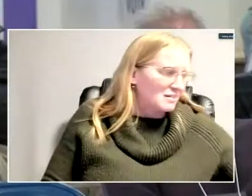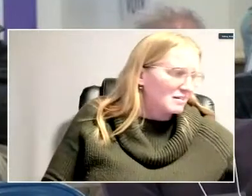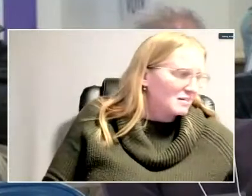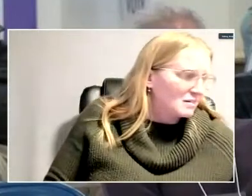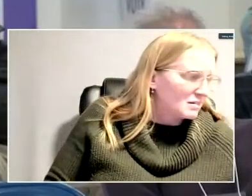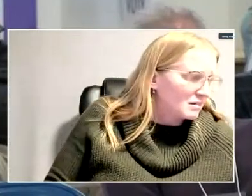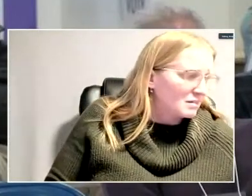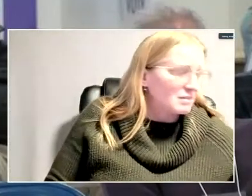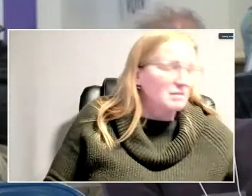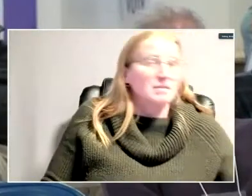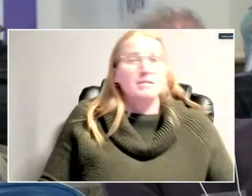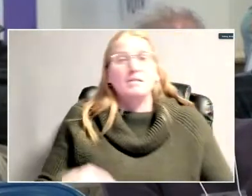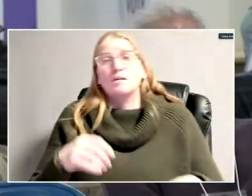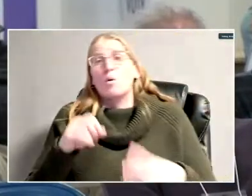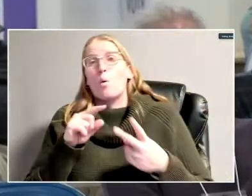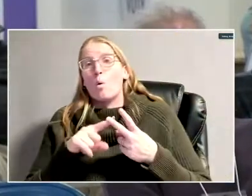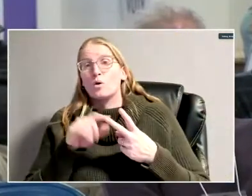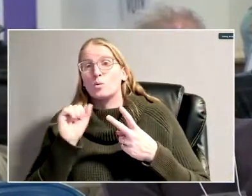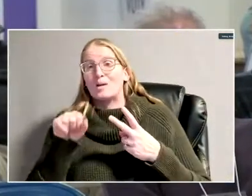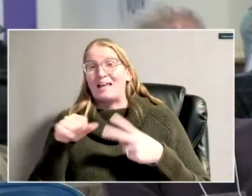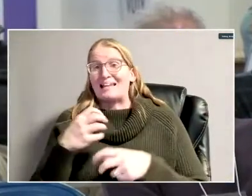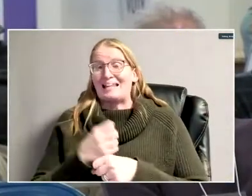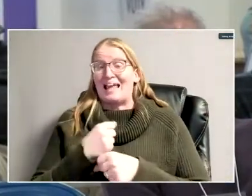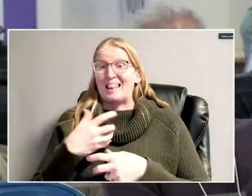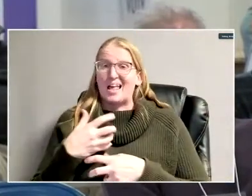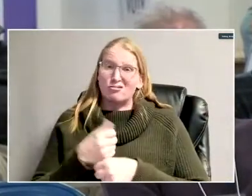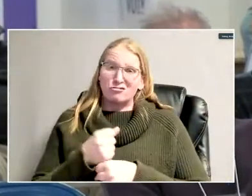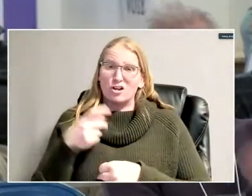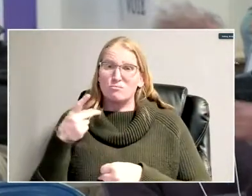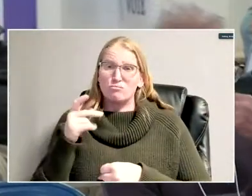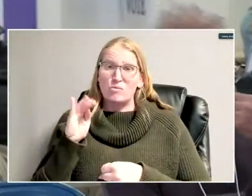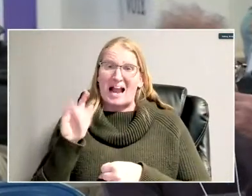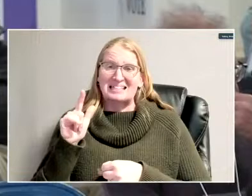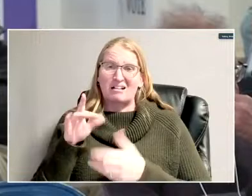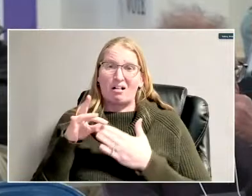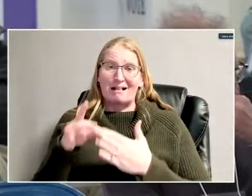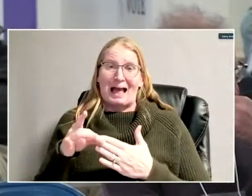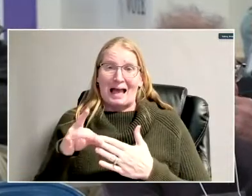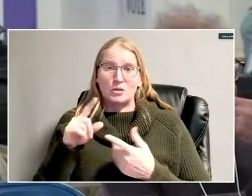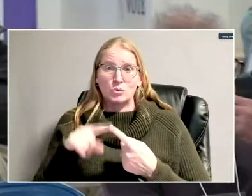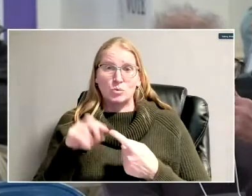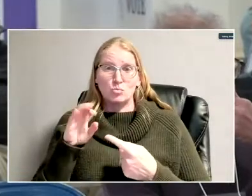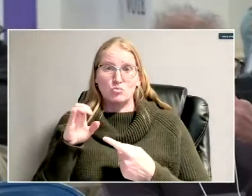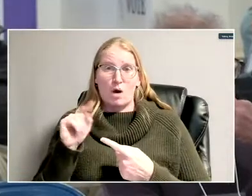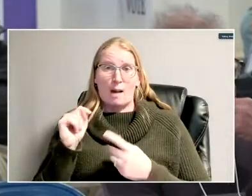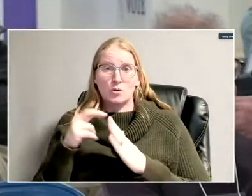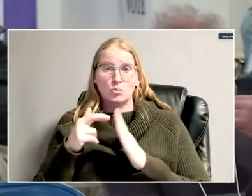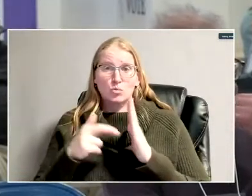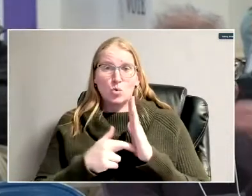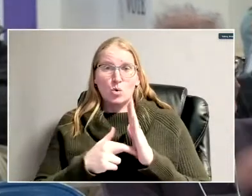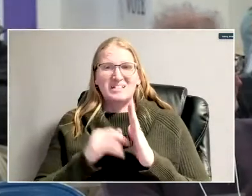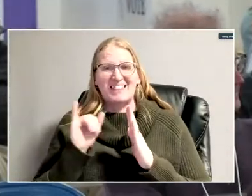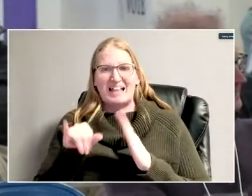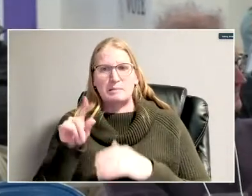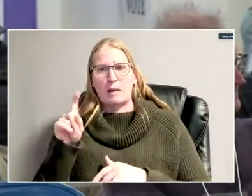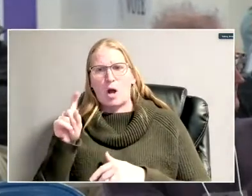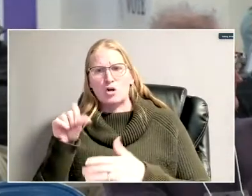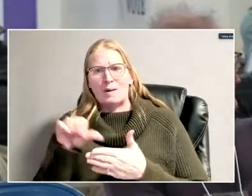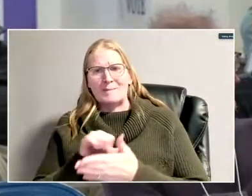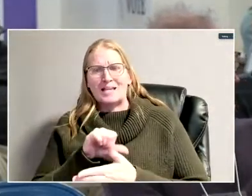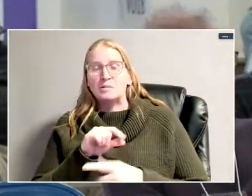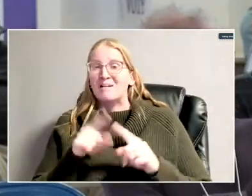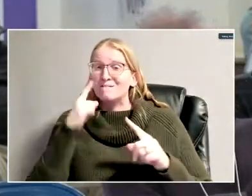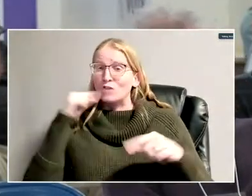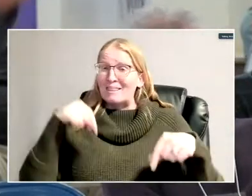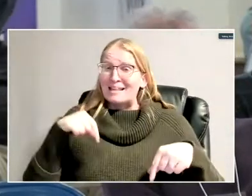is only about a 100 pages but for bror town meeting it can be condensed to a double-sided piece of paper